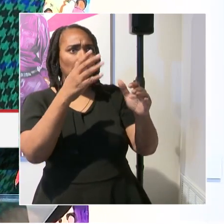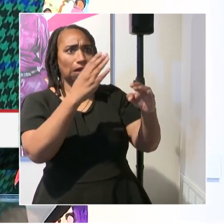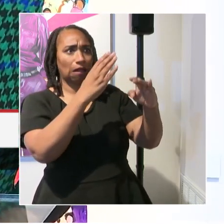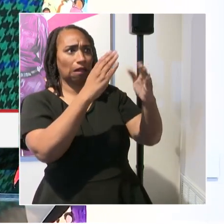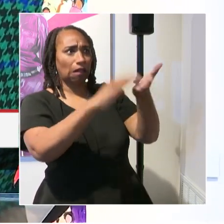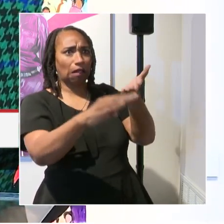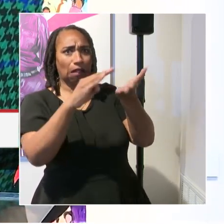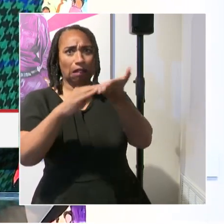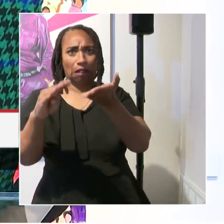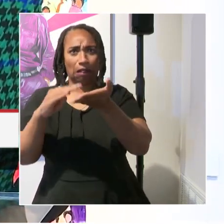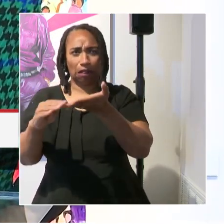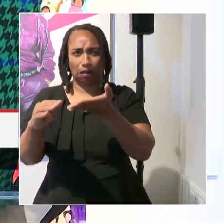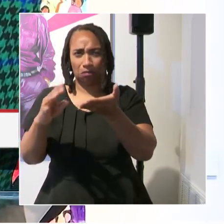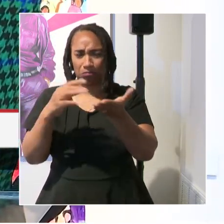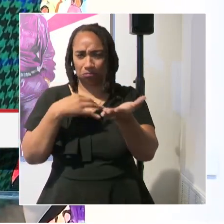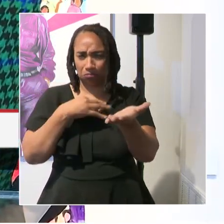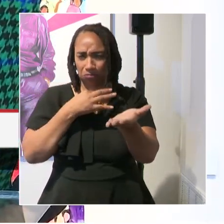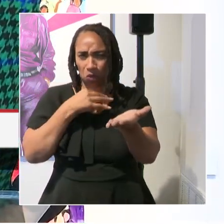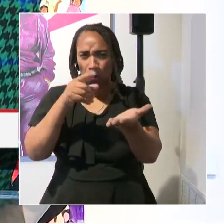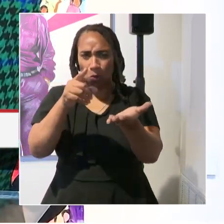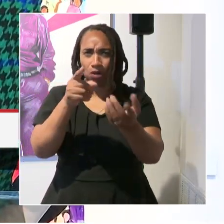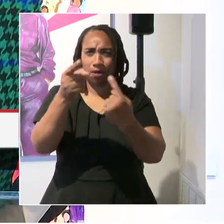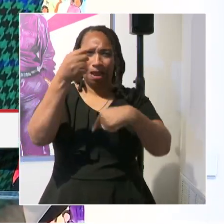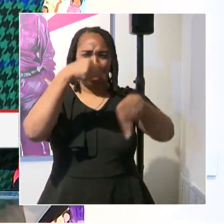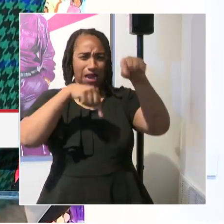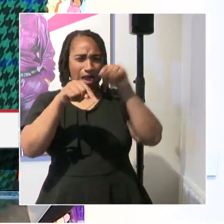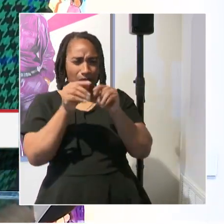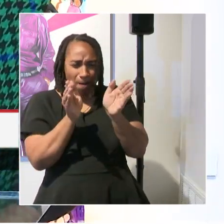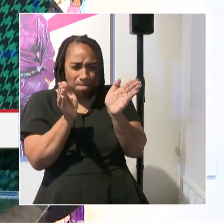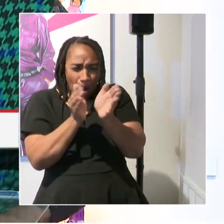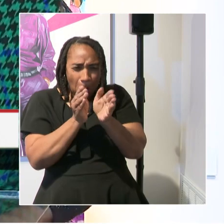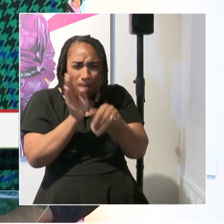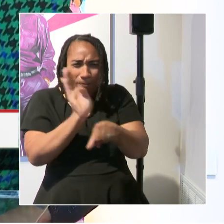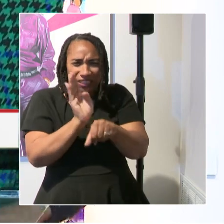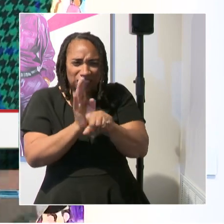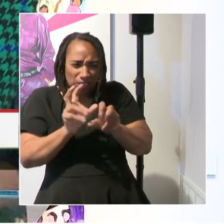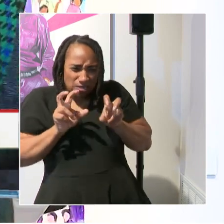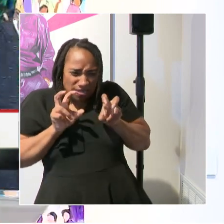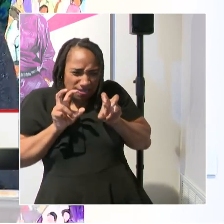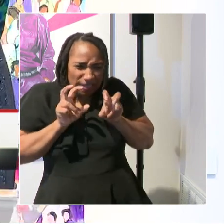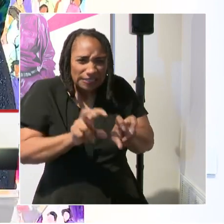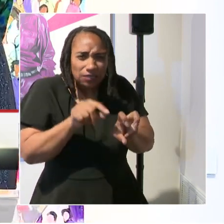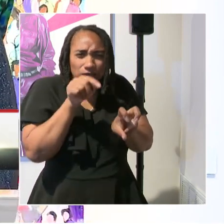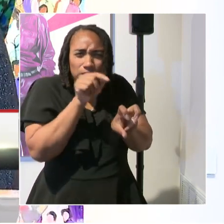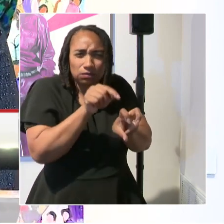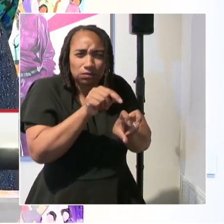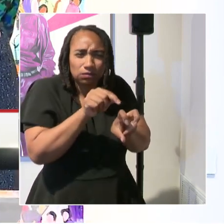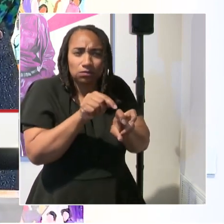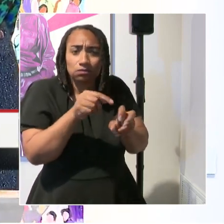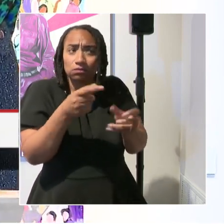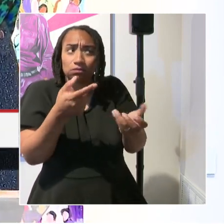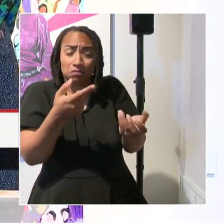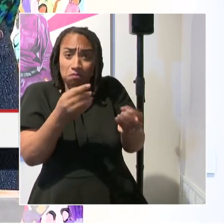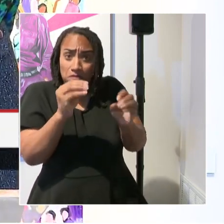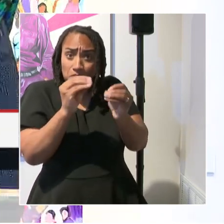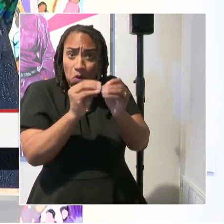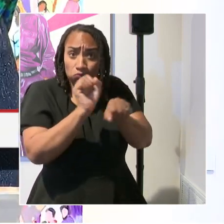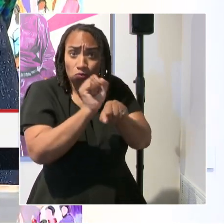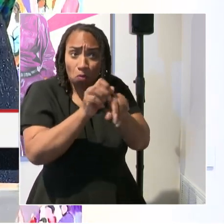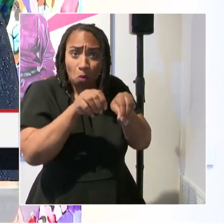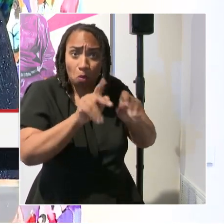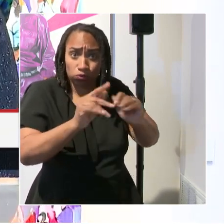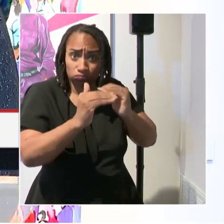small businesses. Can you talk about the significance of putting that funding in to ensure jobs stay local and businesses can continue? Sure.